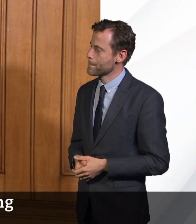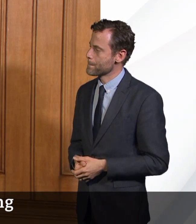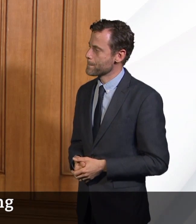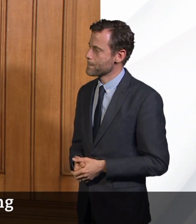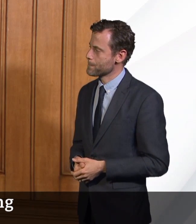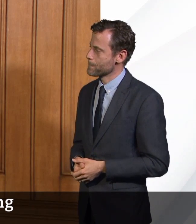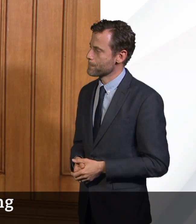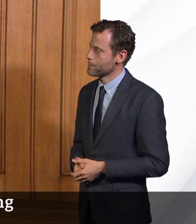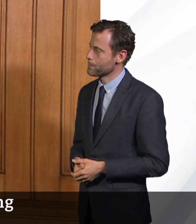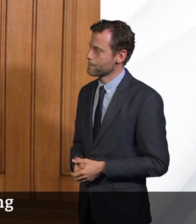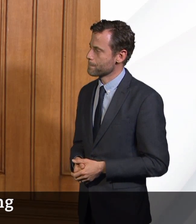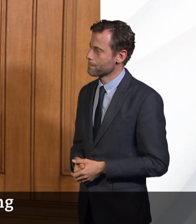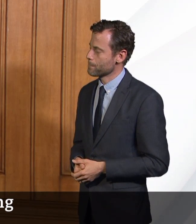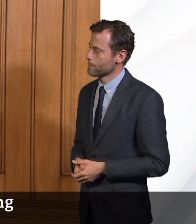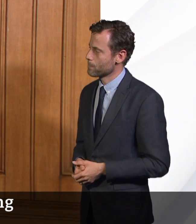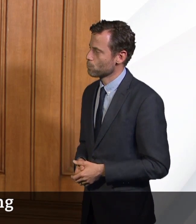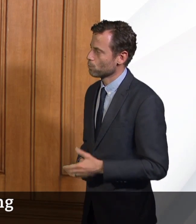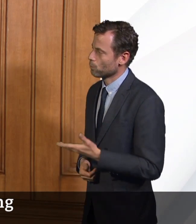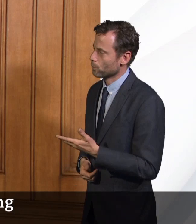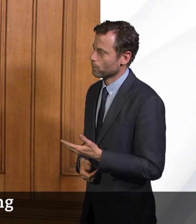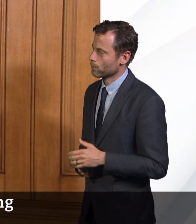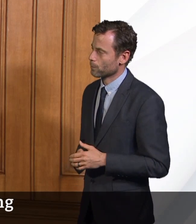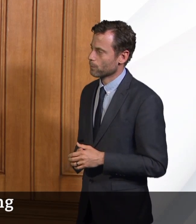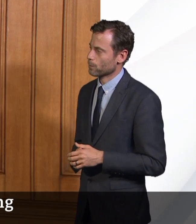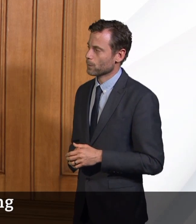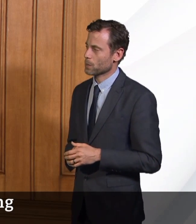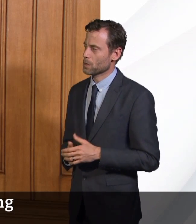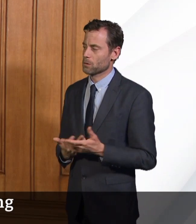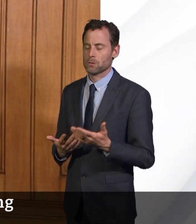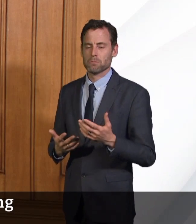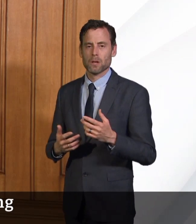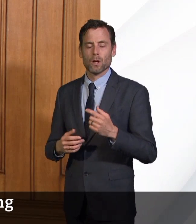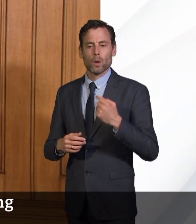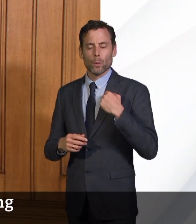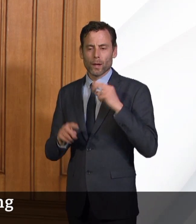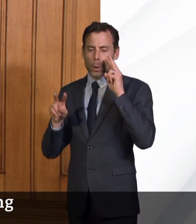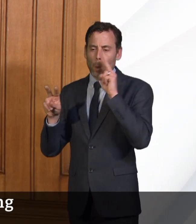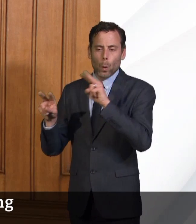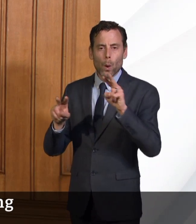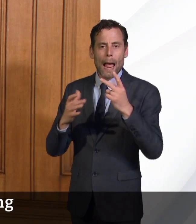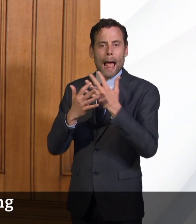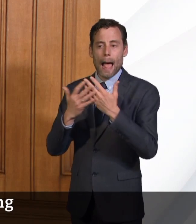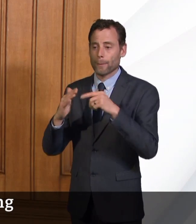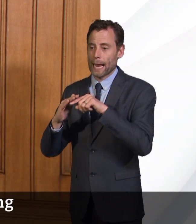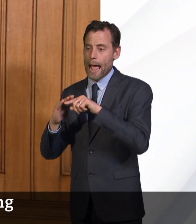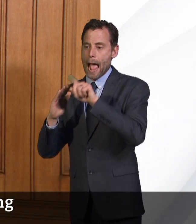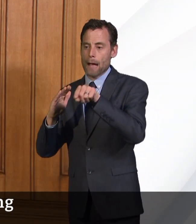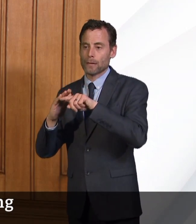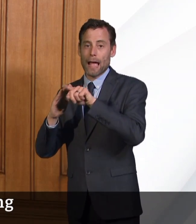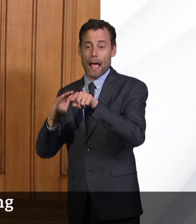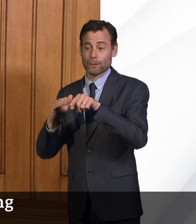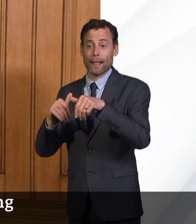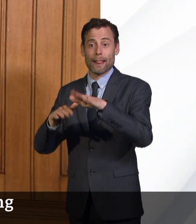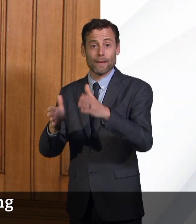areas of outbreaks and discharges, and we can't see a correlation between discharges